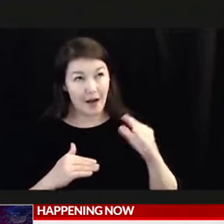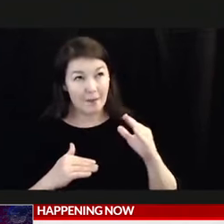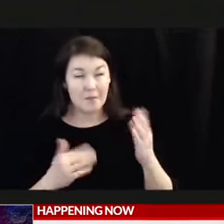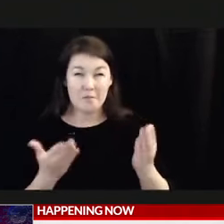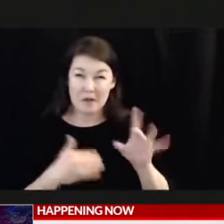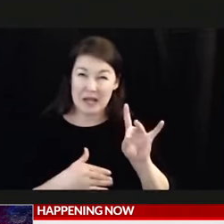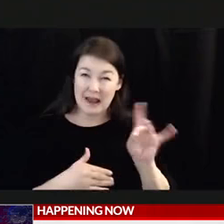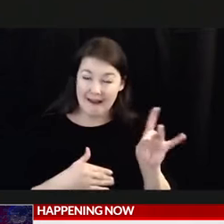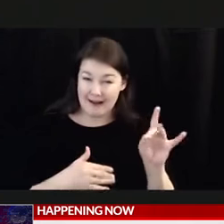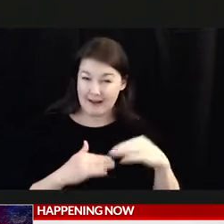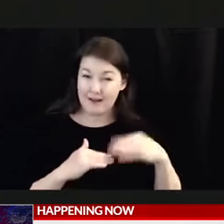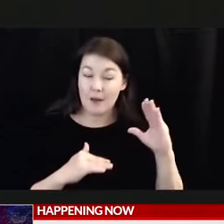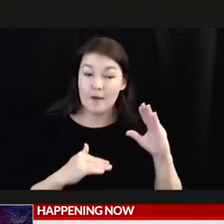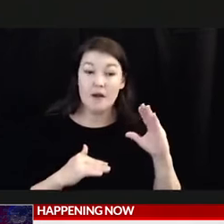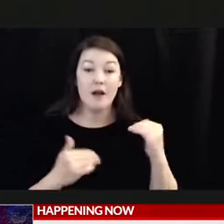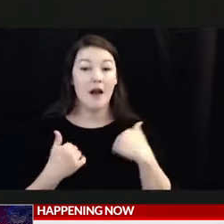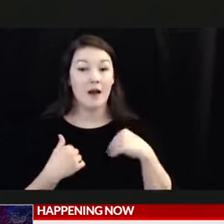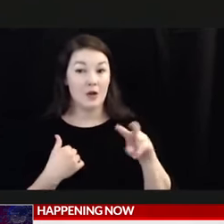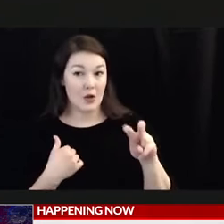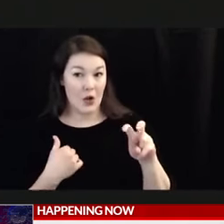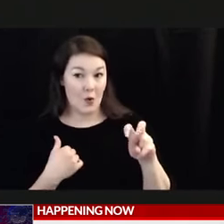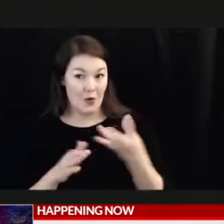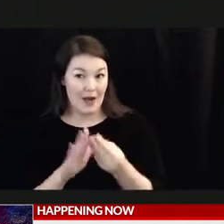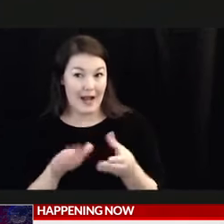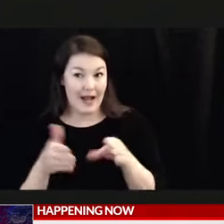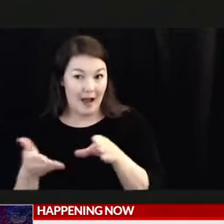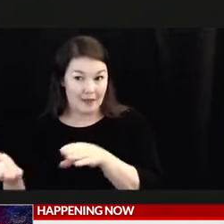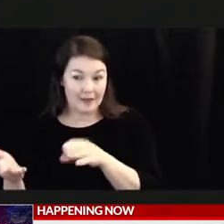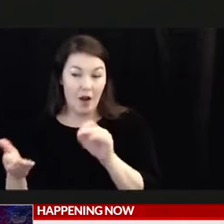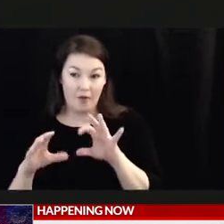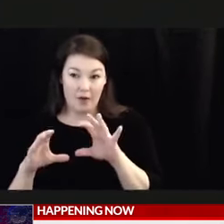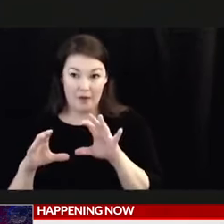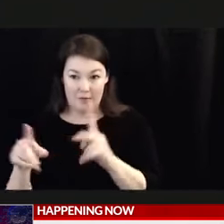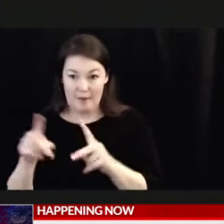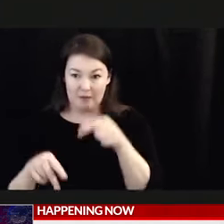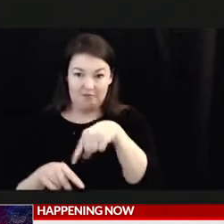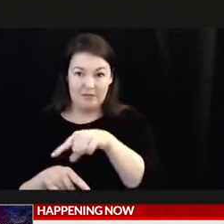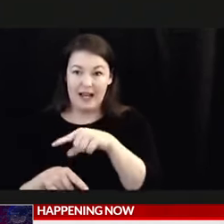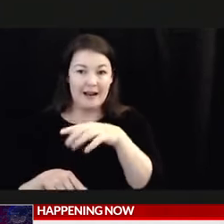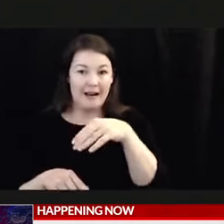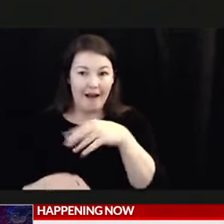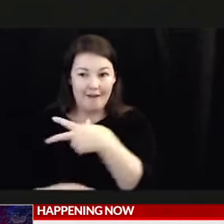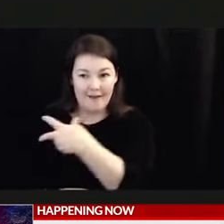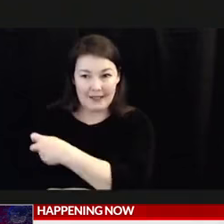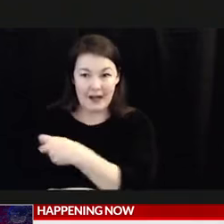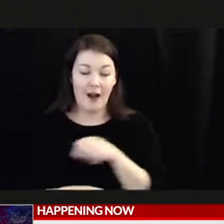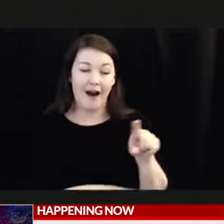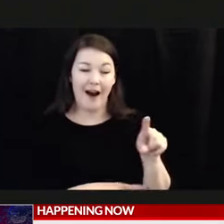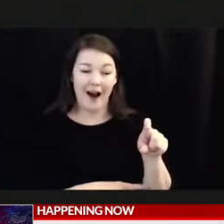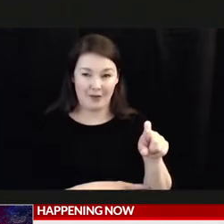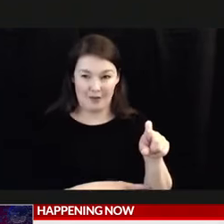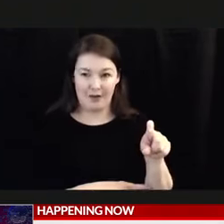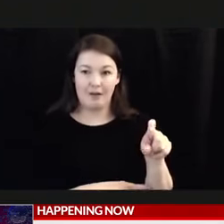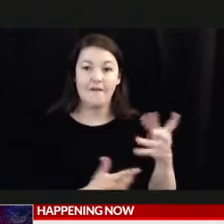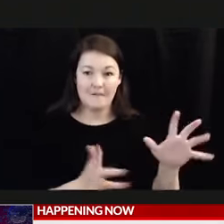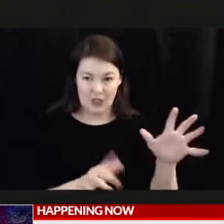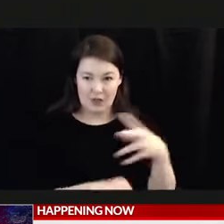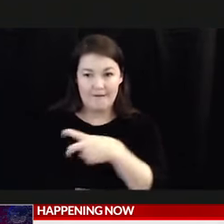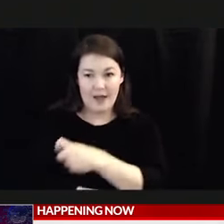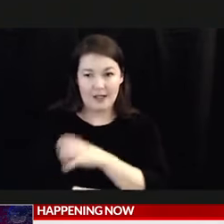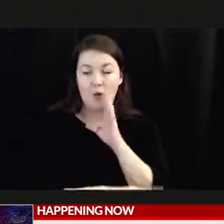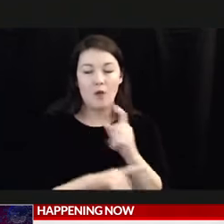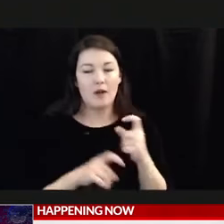about 200 deaths among the unvaccinated and about 100 deaths among the vaccinated. And we'll get you these exact statistics.